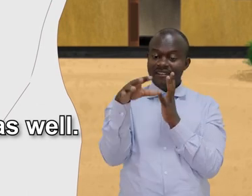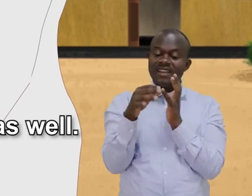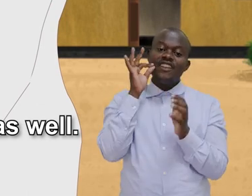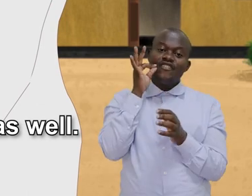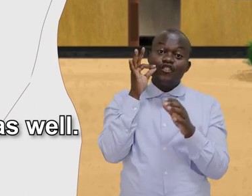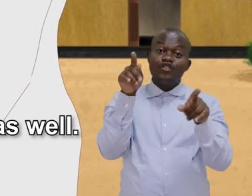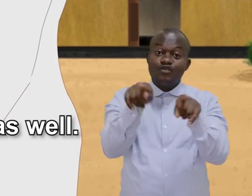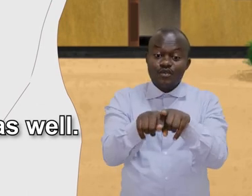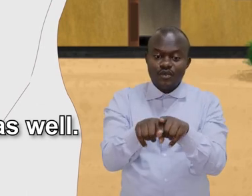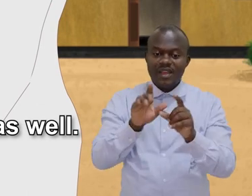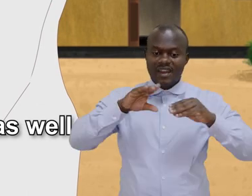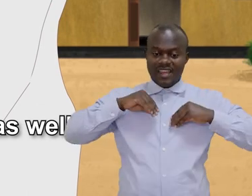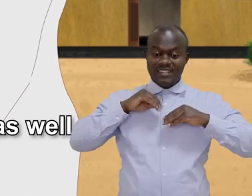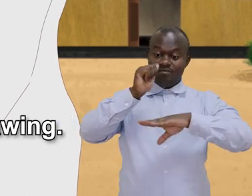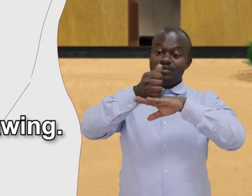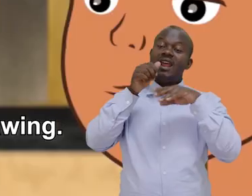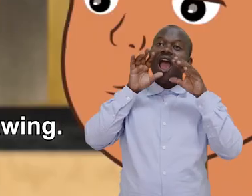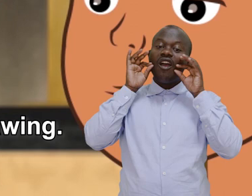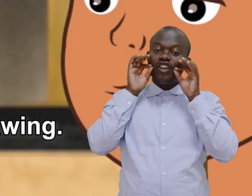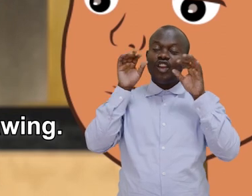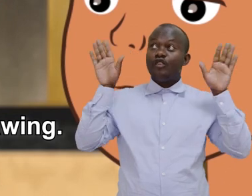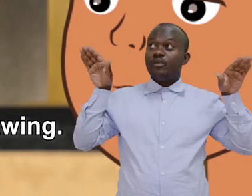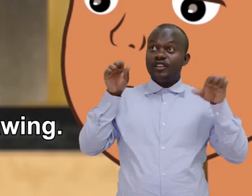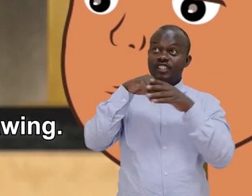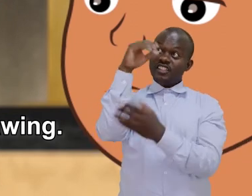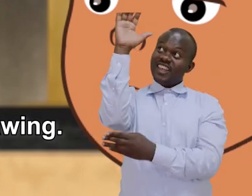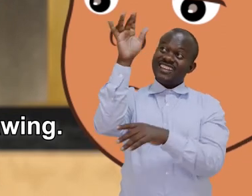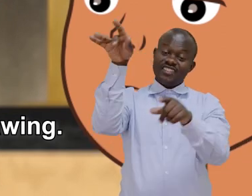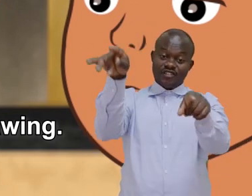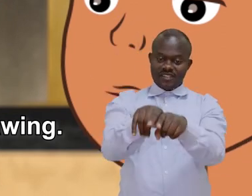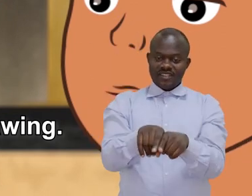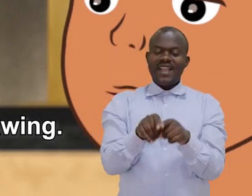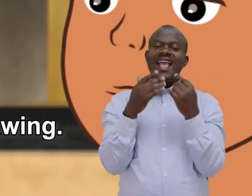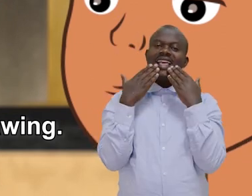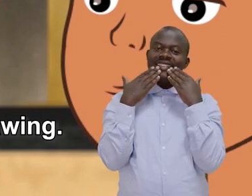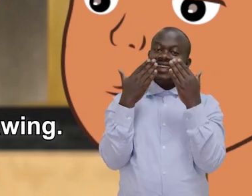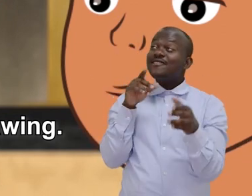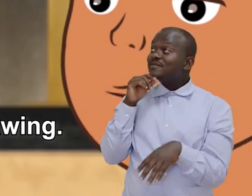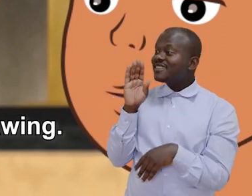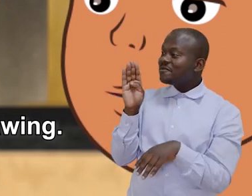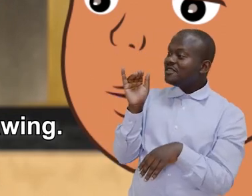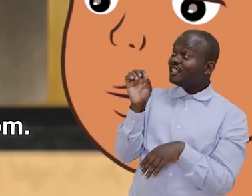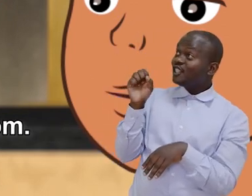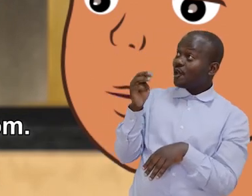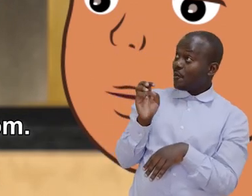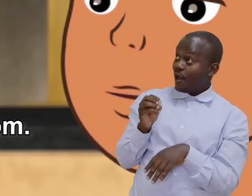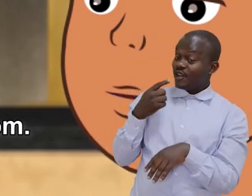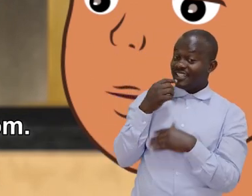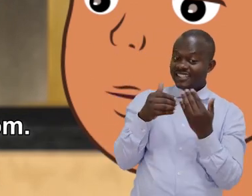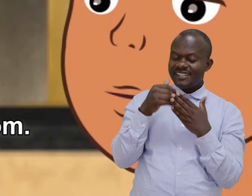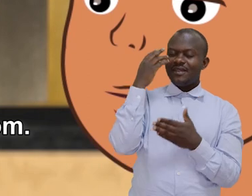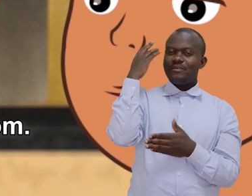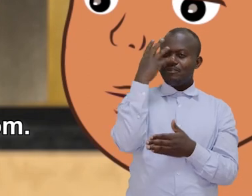cat and a bird in the tree as well. Thank you, Mr. Vdishivu. This is a beautiful drawing.